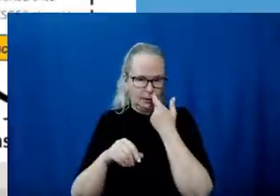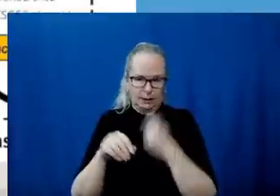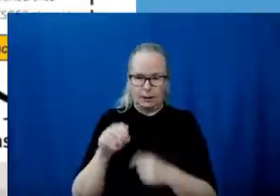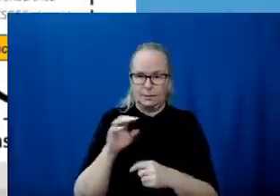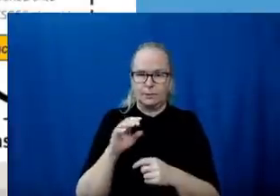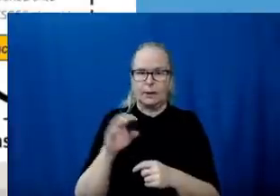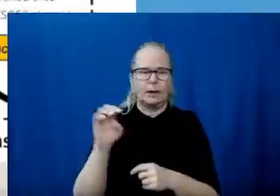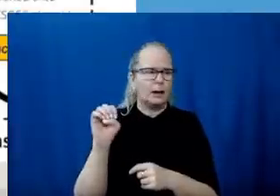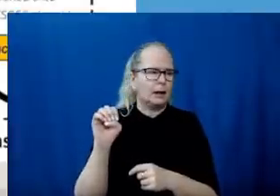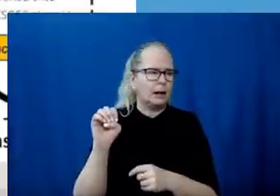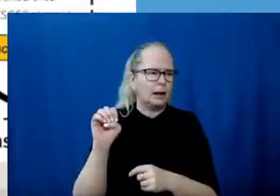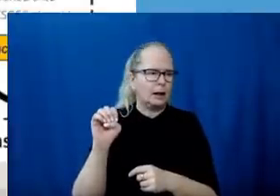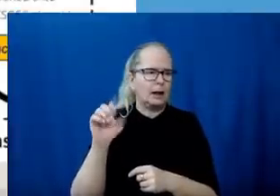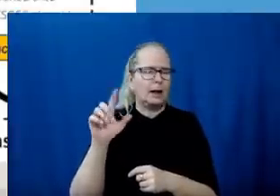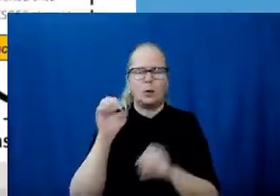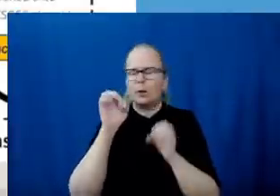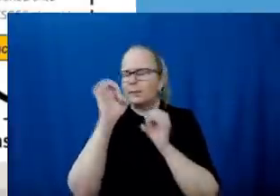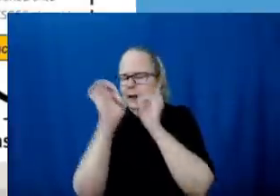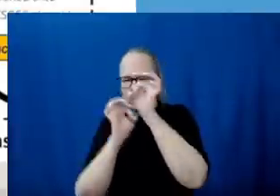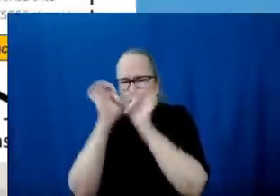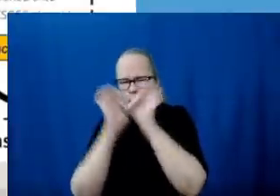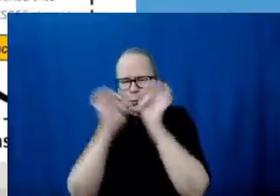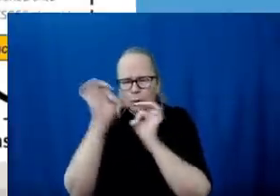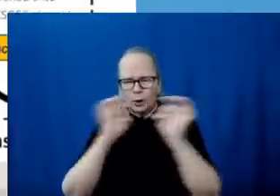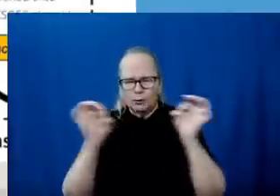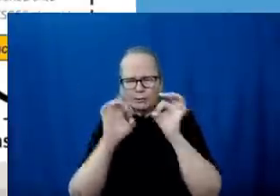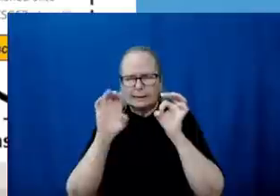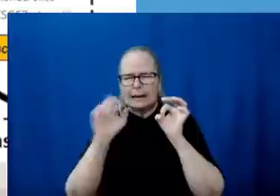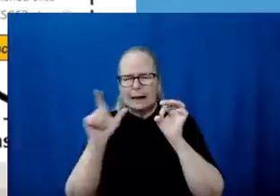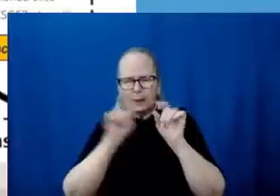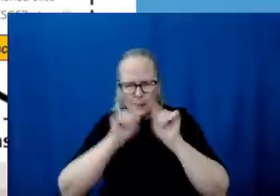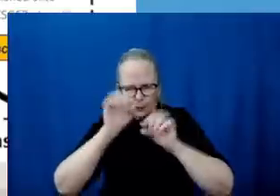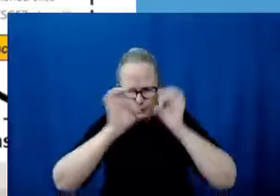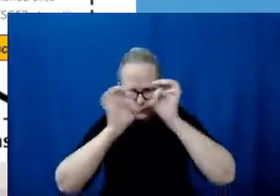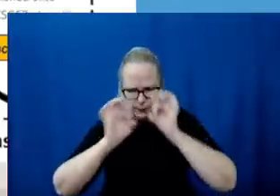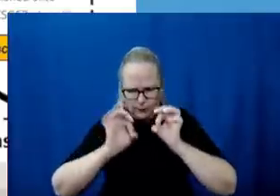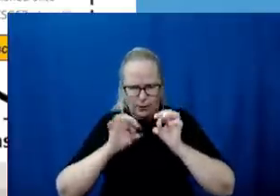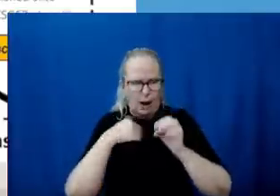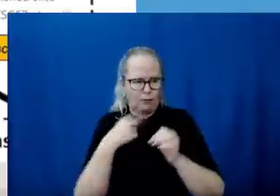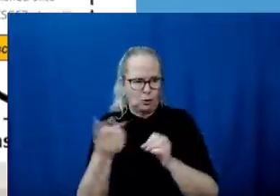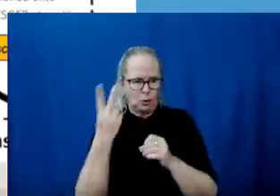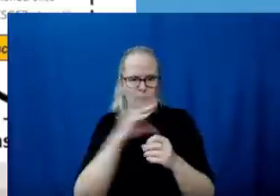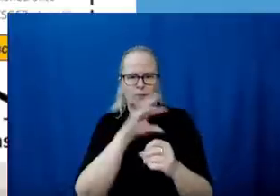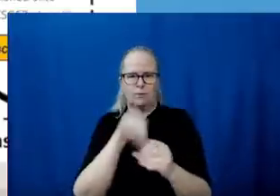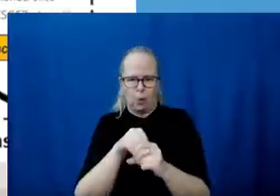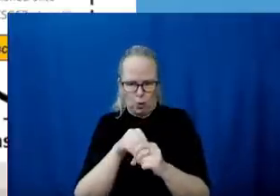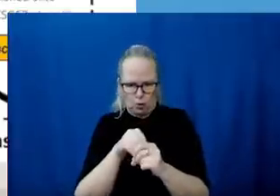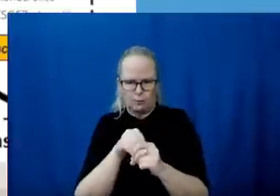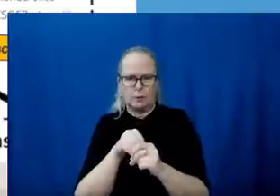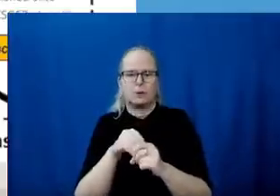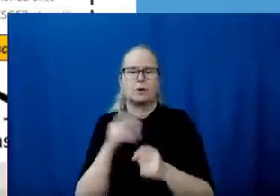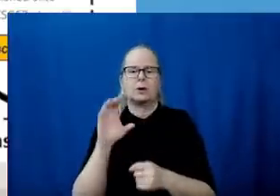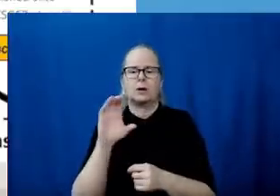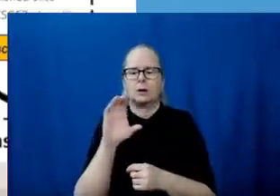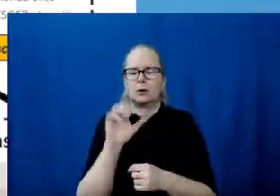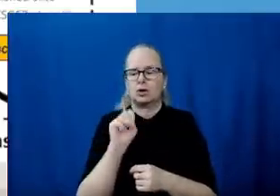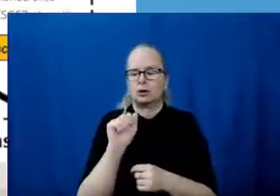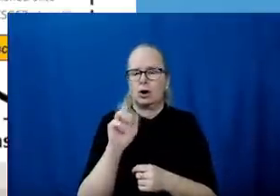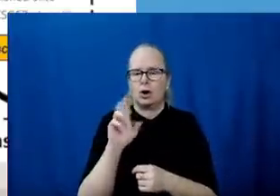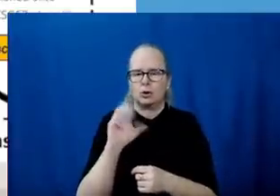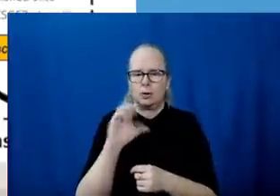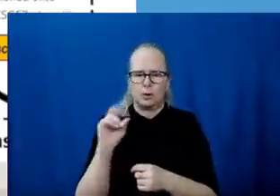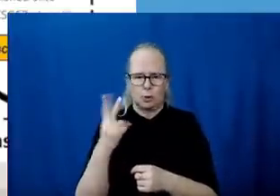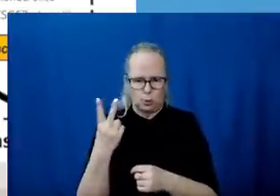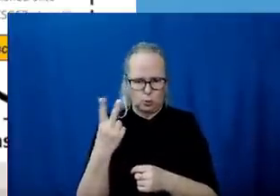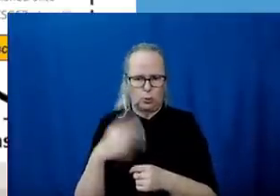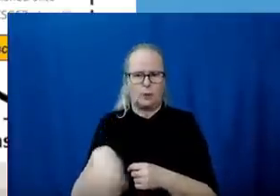We look at a number of molecular targets. We look at two regions within the nucleocapsid gene of SARS-CoV-2,